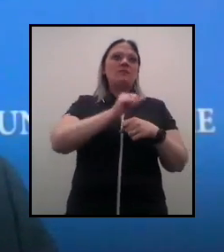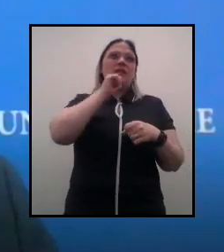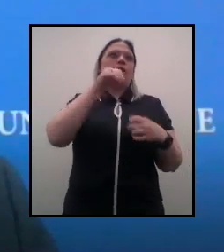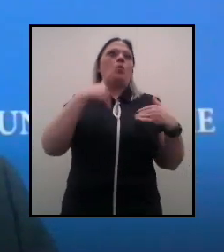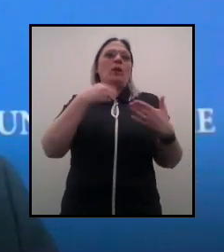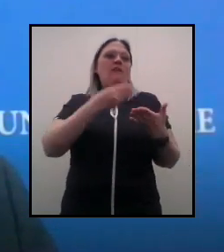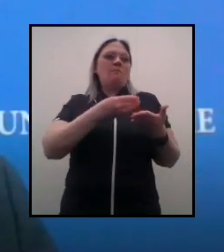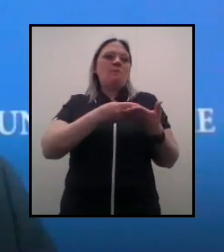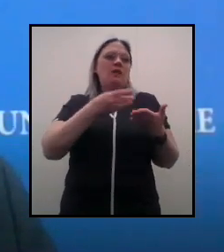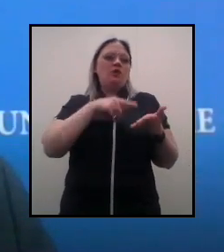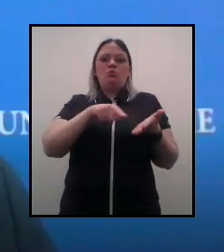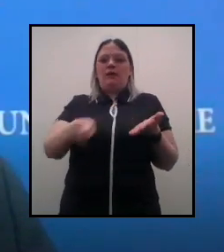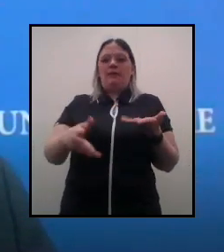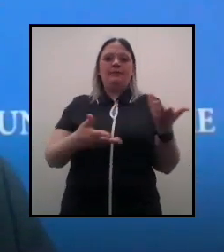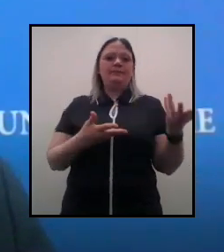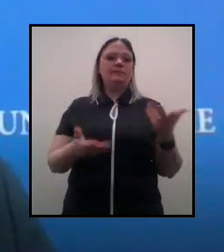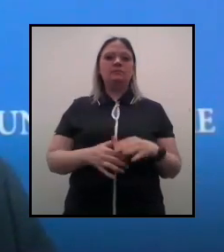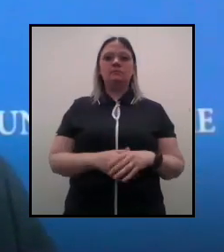have money to pay for.